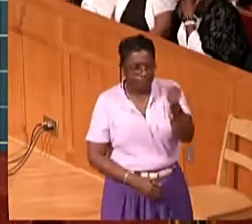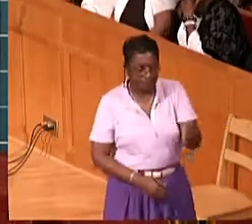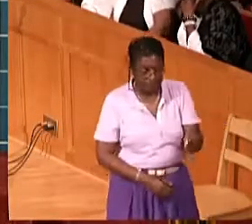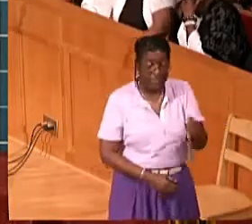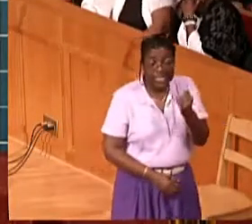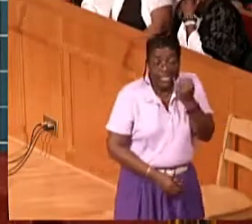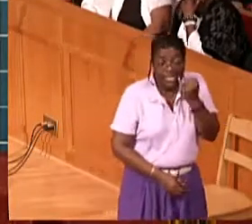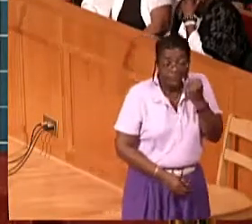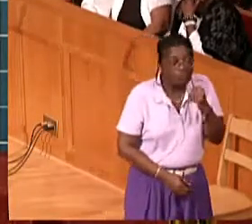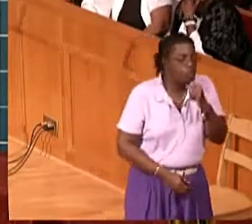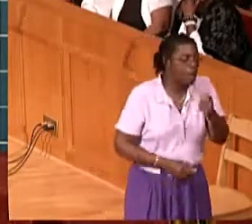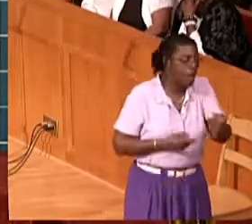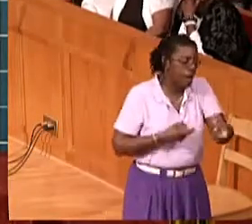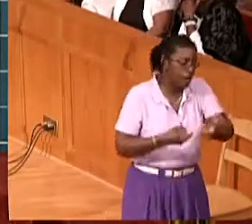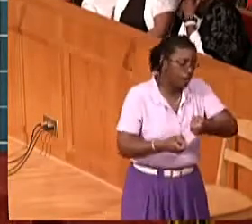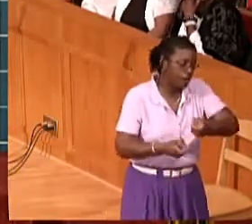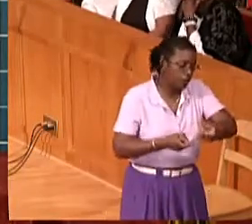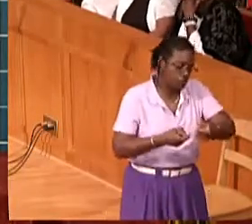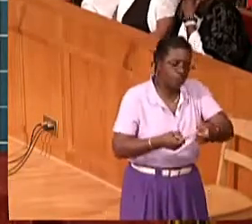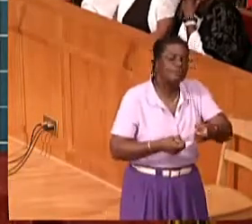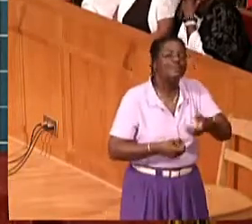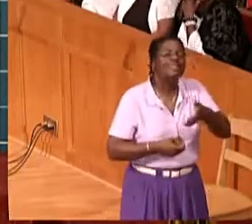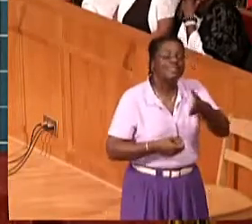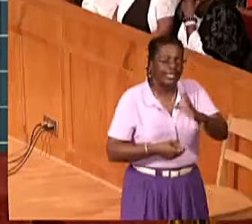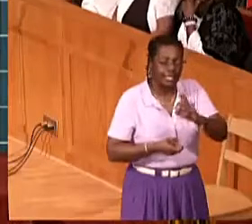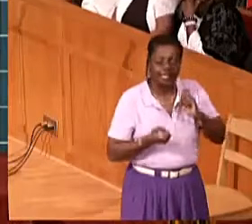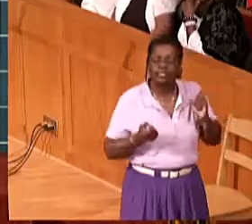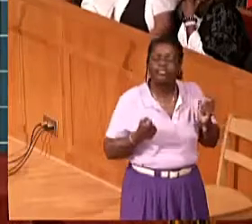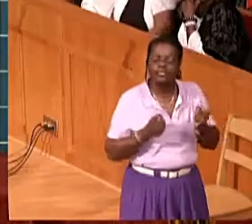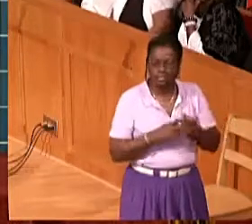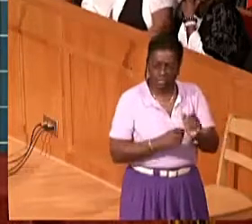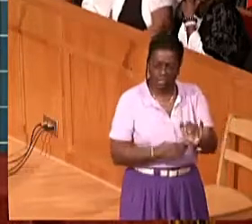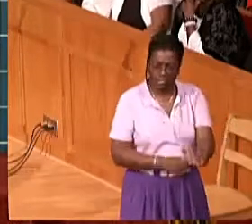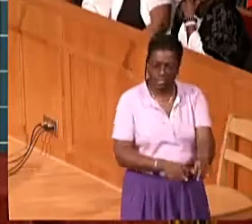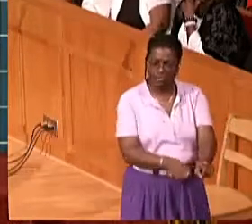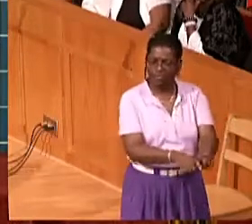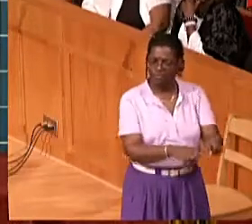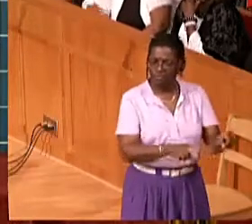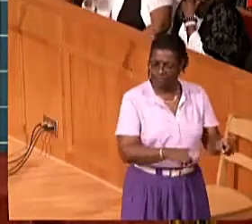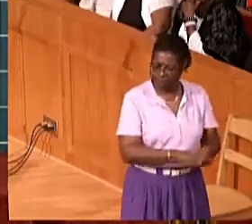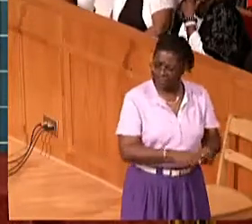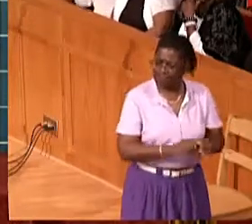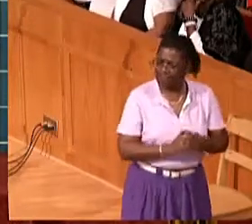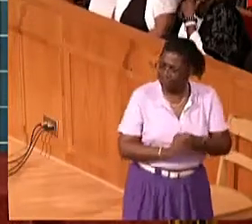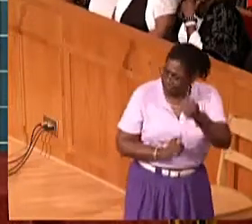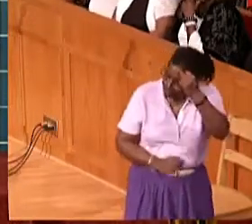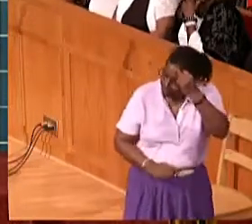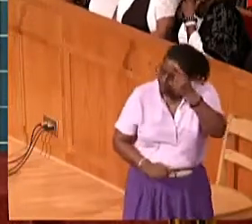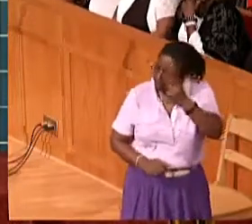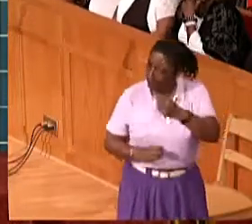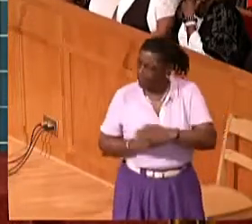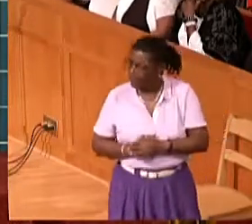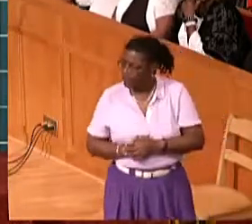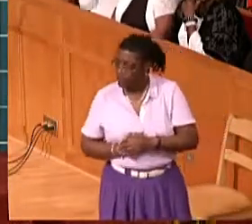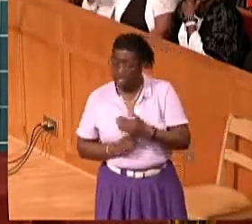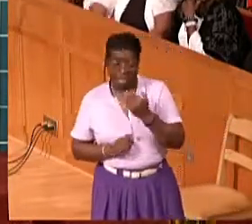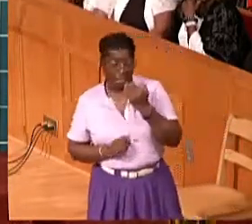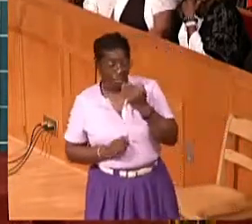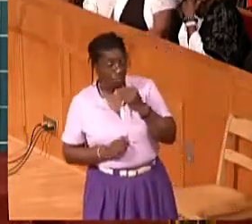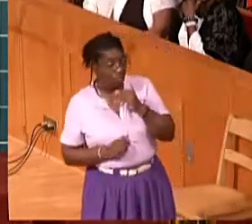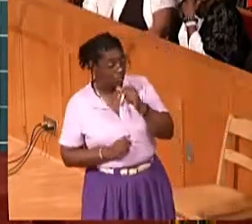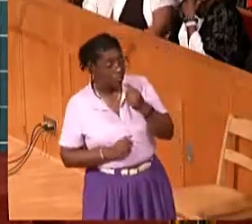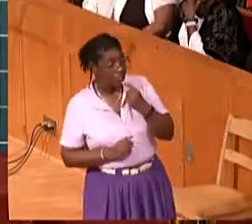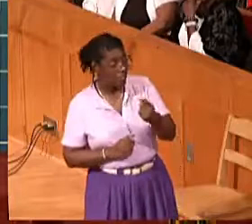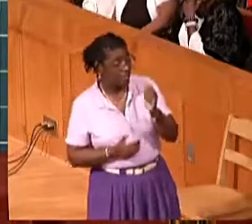it, to do some other things with it. Have I got a witness here? I know y'all wouldn't say amen at Pilgrim.